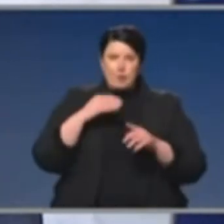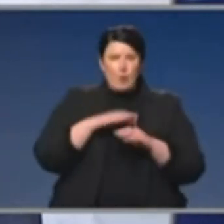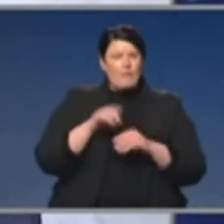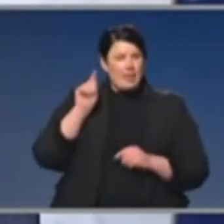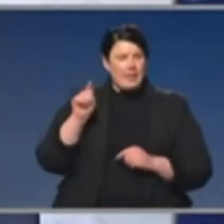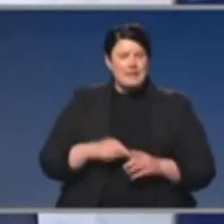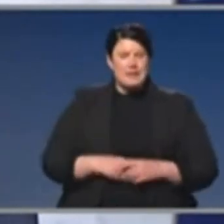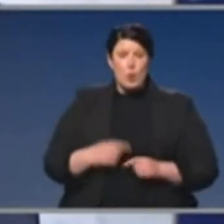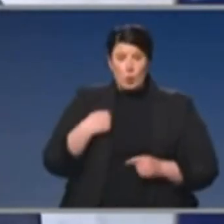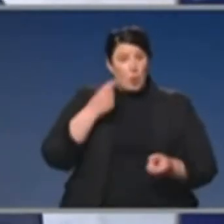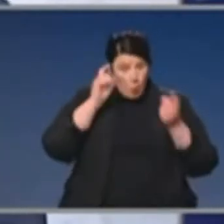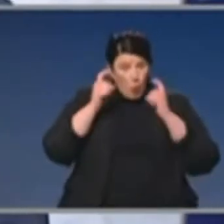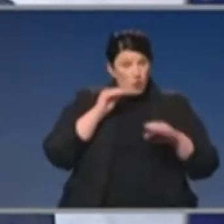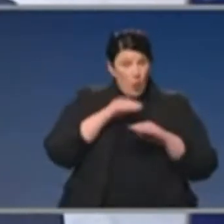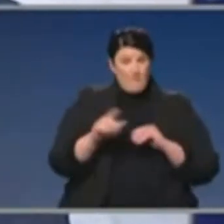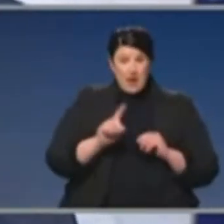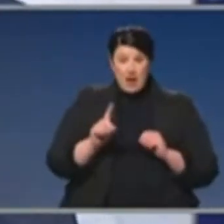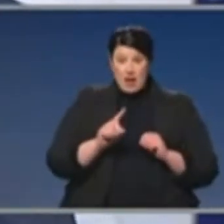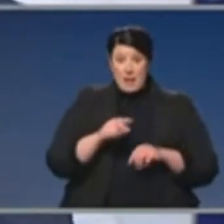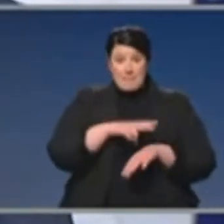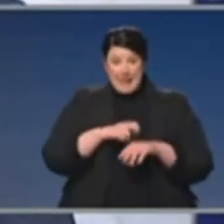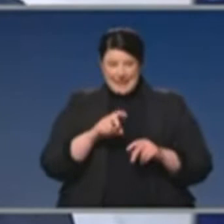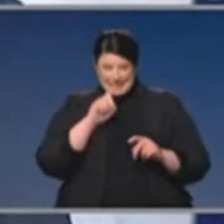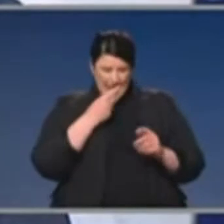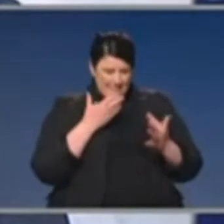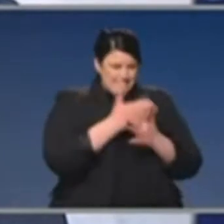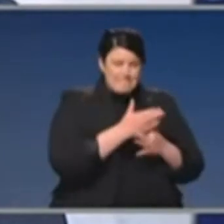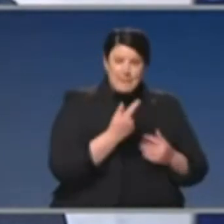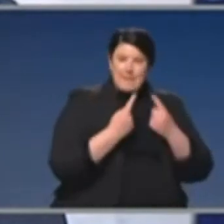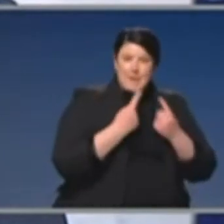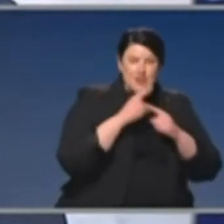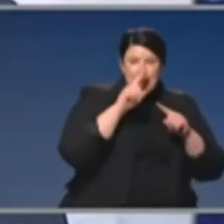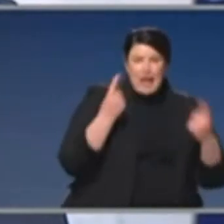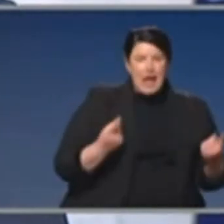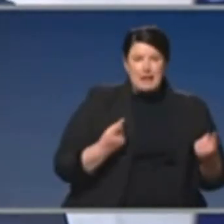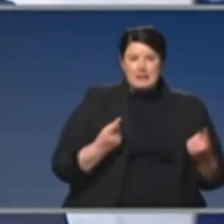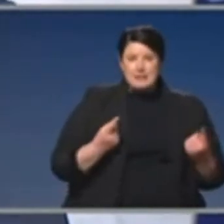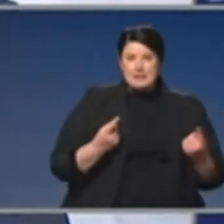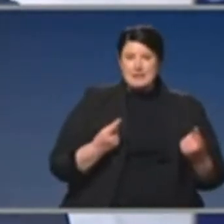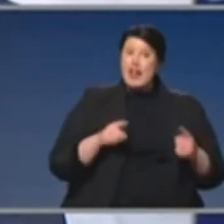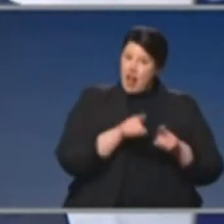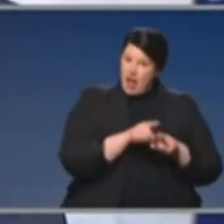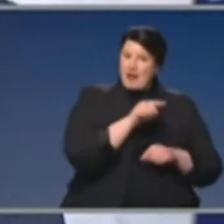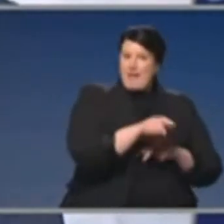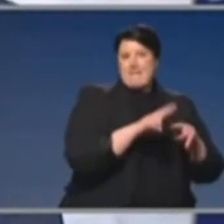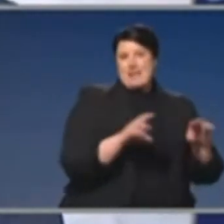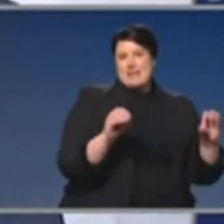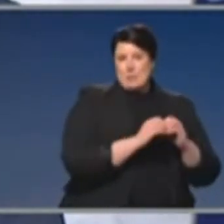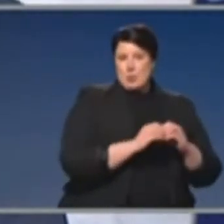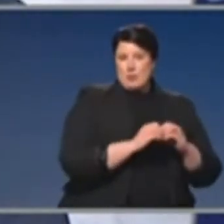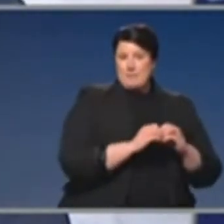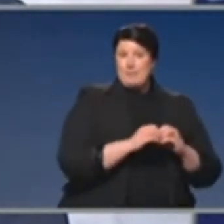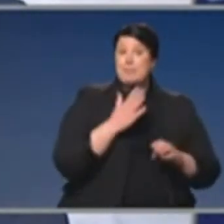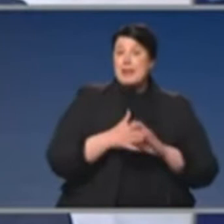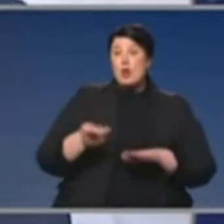many others. So we're worried about where police can't see information in an environment where a warrant issued by a